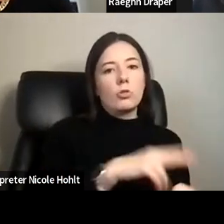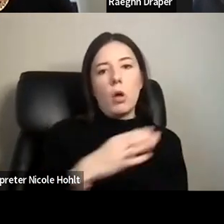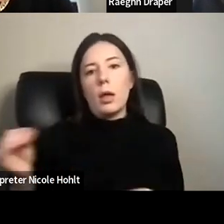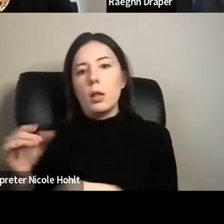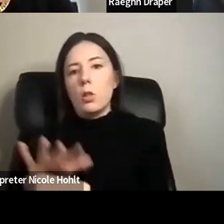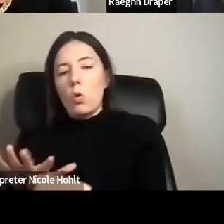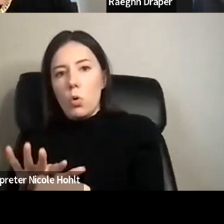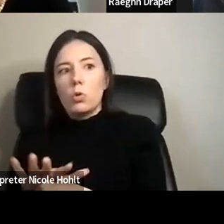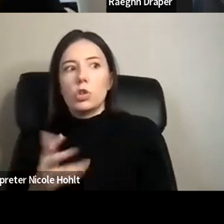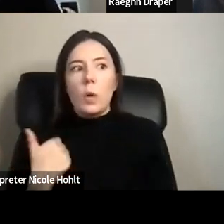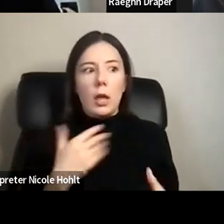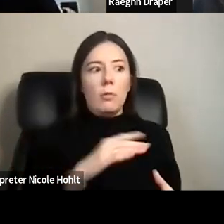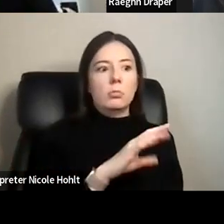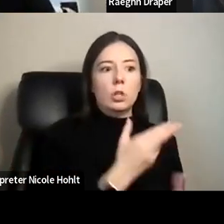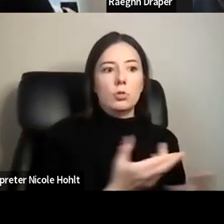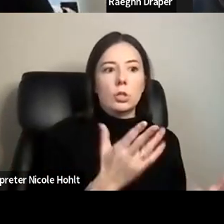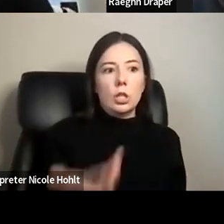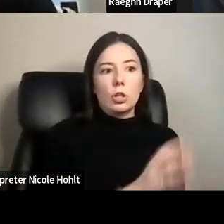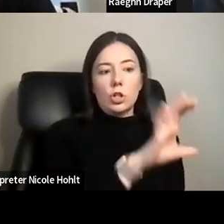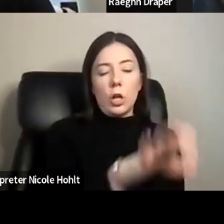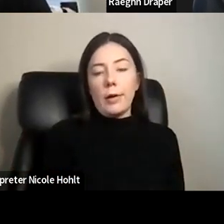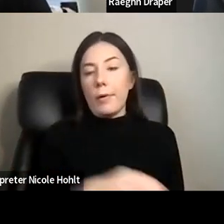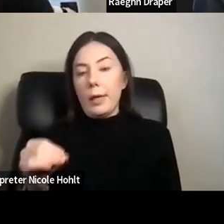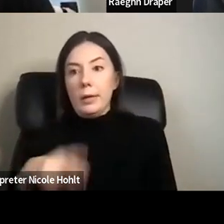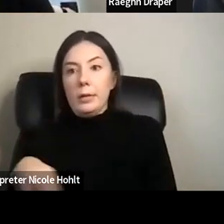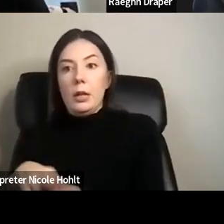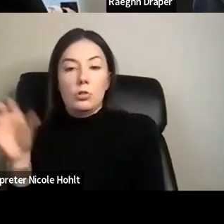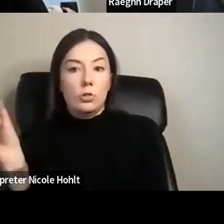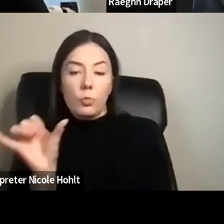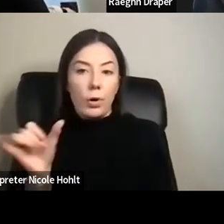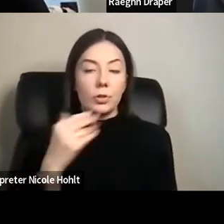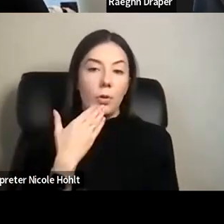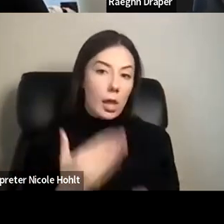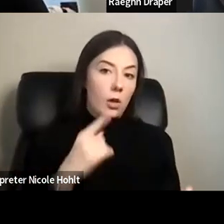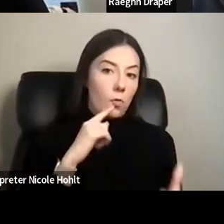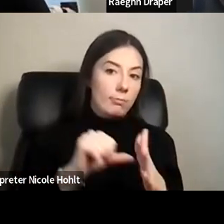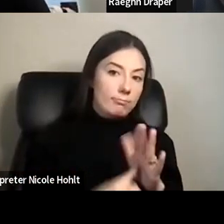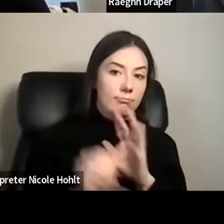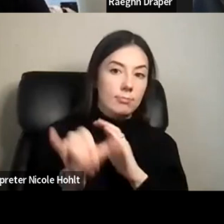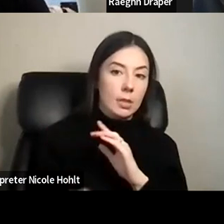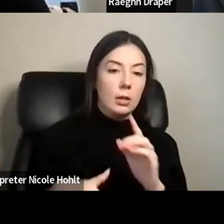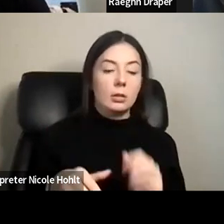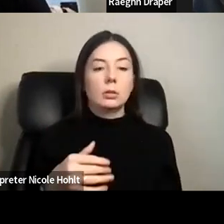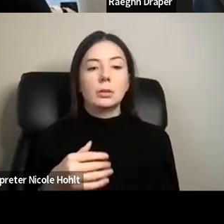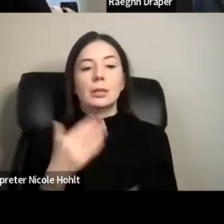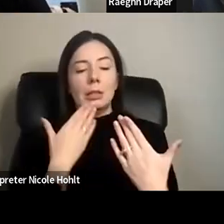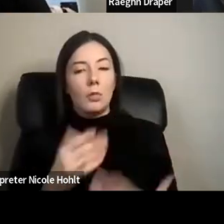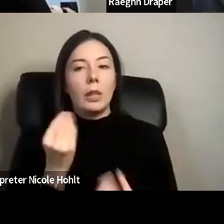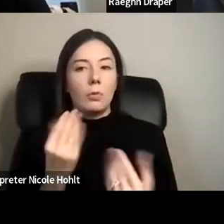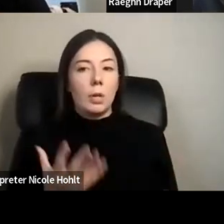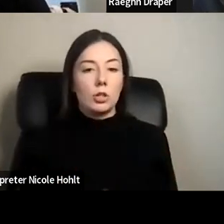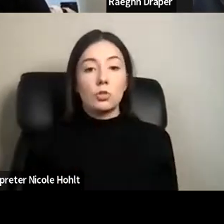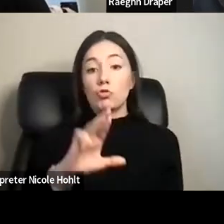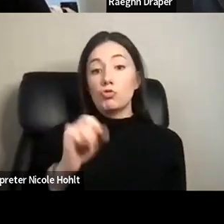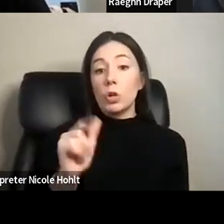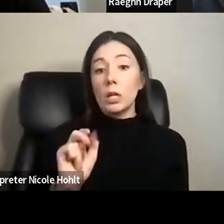resources here in Chicago and nationally as well. So thank you for that. Yes, we do. Thank you for that information.